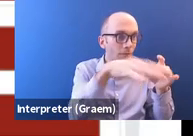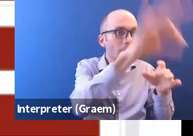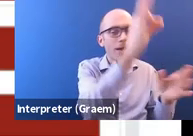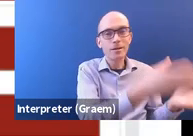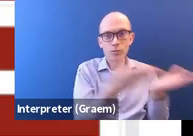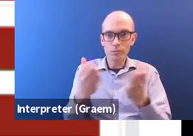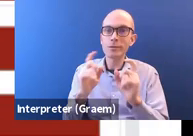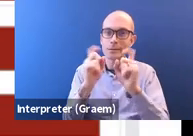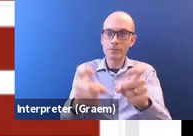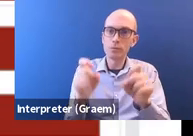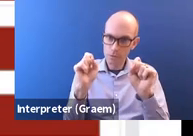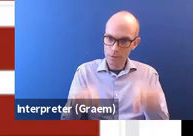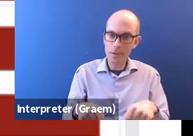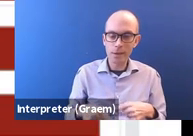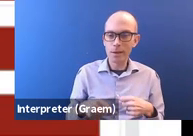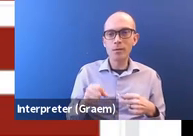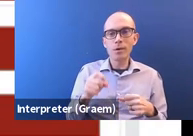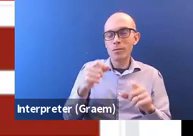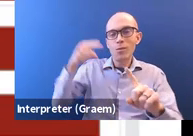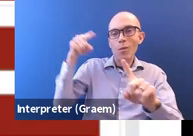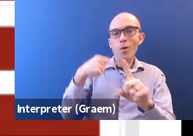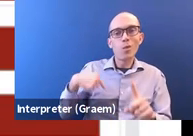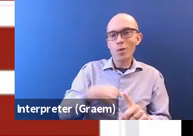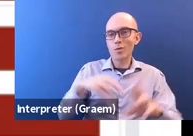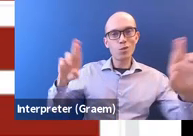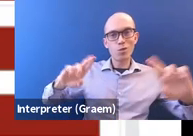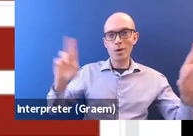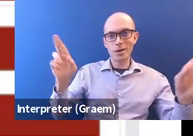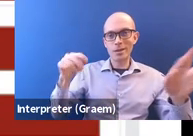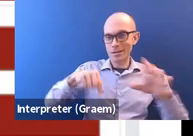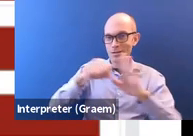you, but everything, we're in really good shape for the semester.